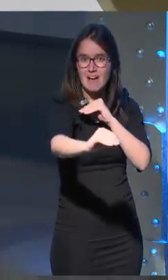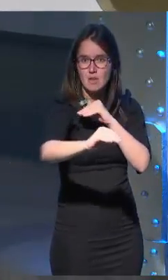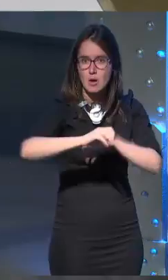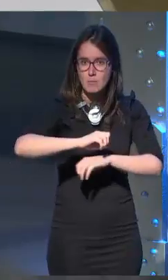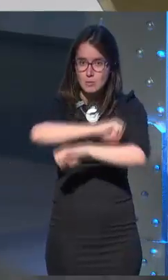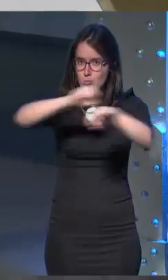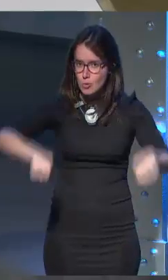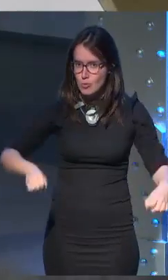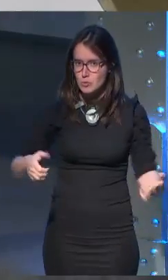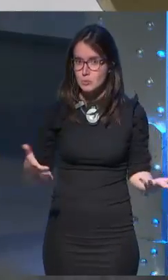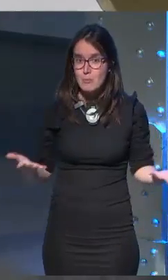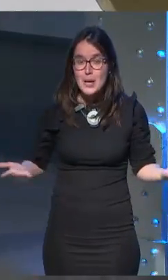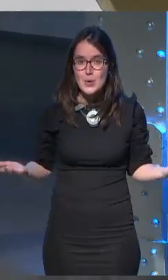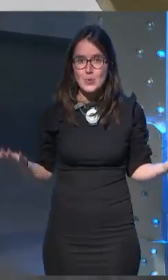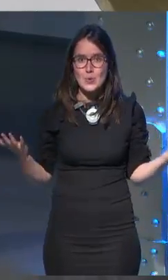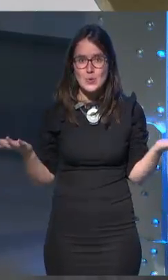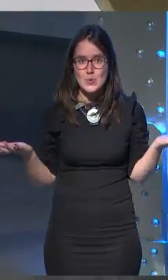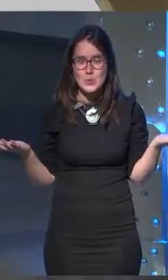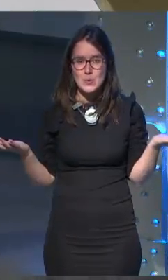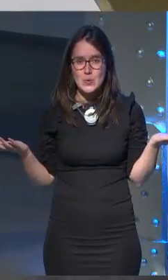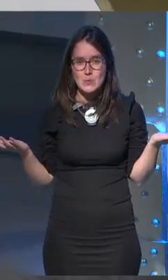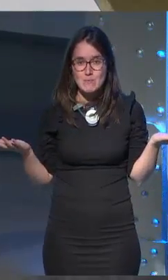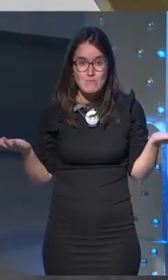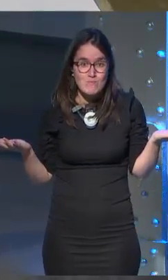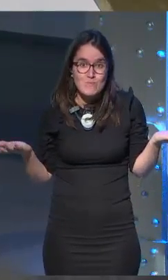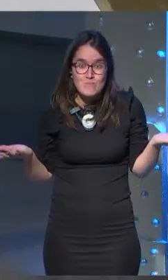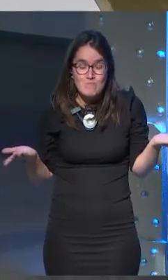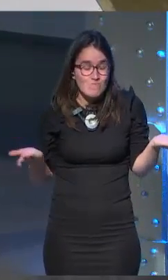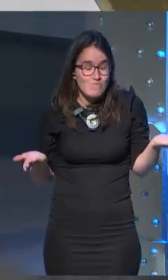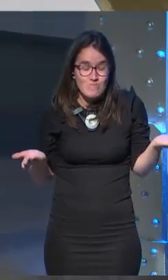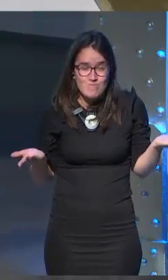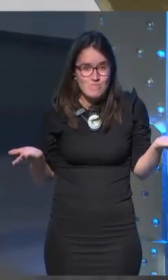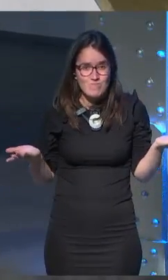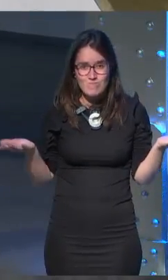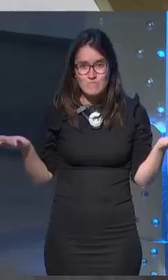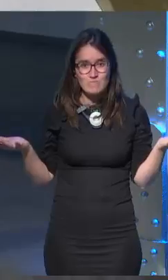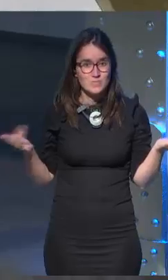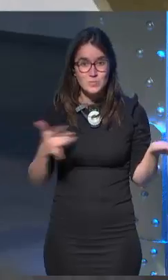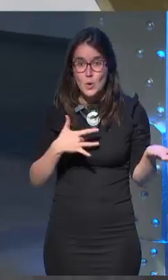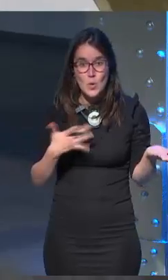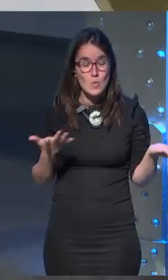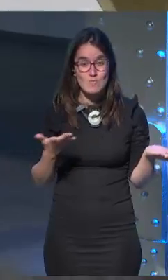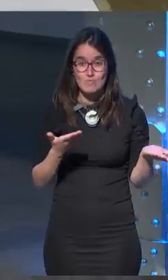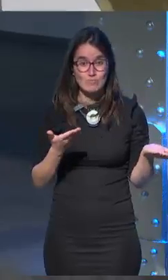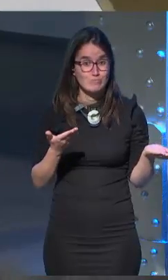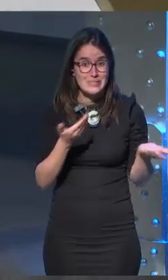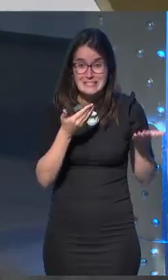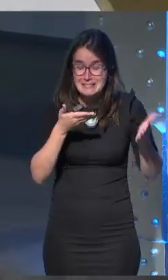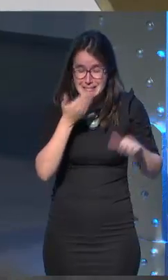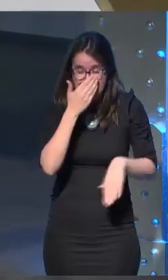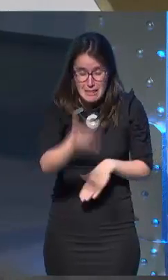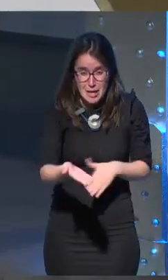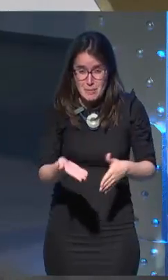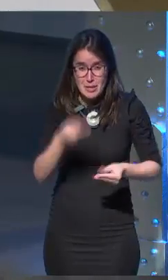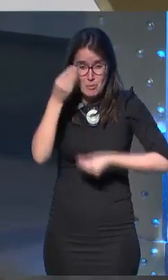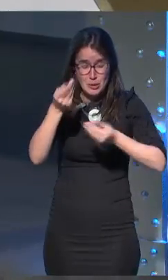But yeah, I don't really put much faith in us going to the moon anytime soon. Maybe we'll fly